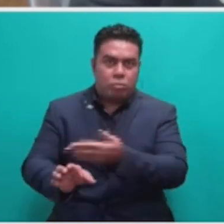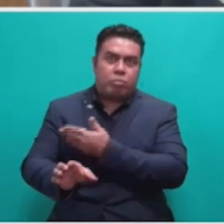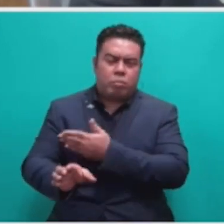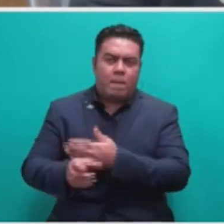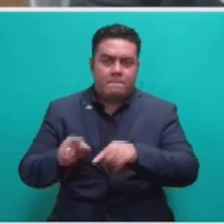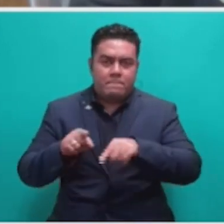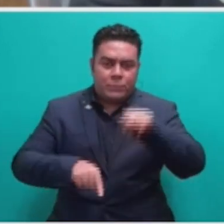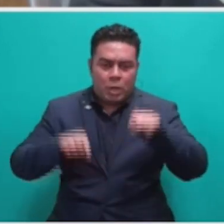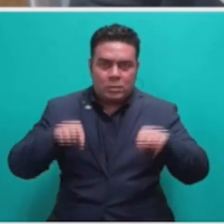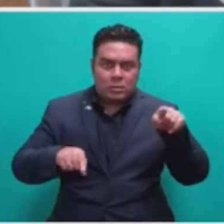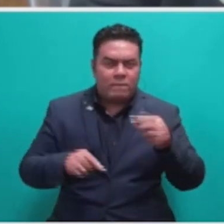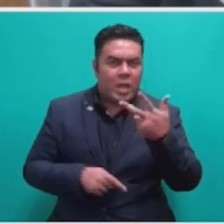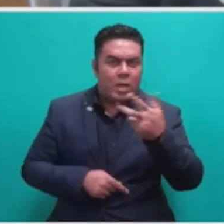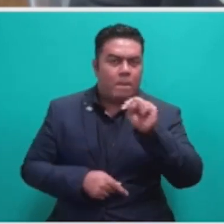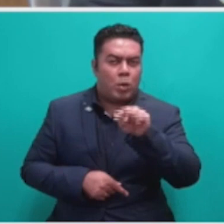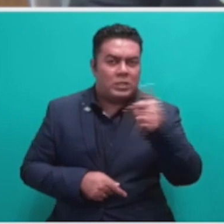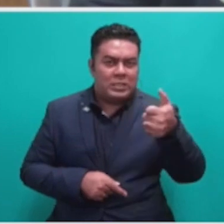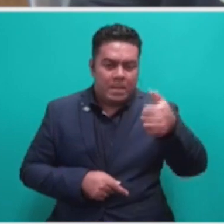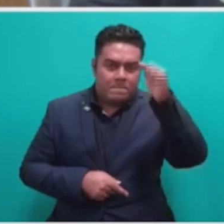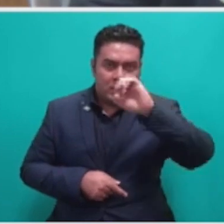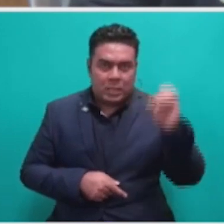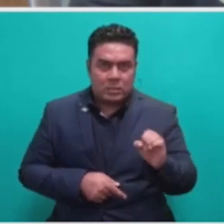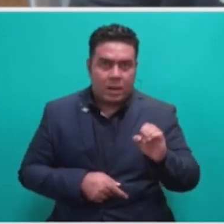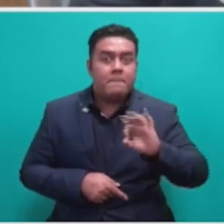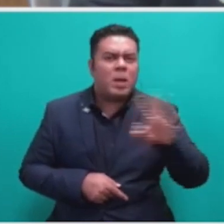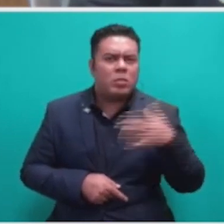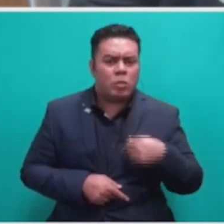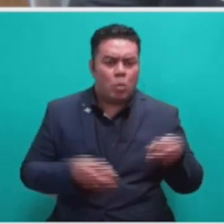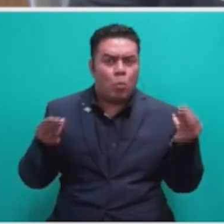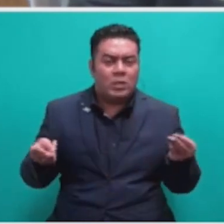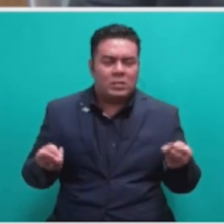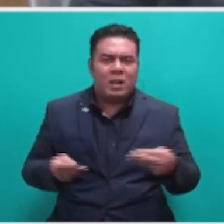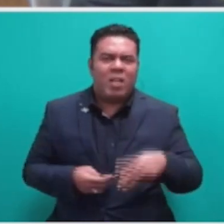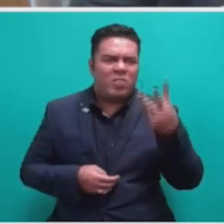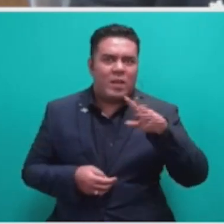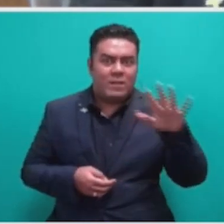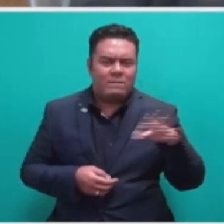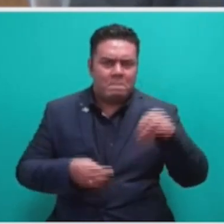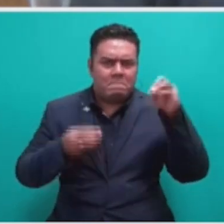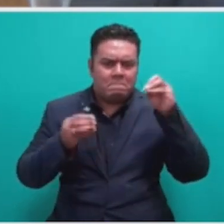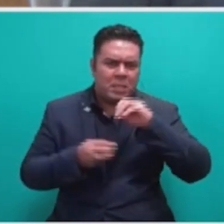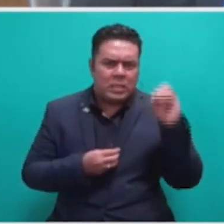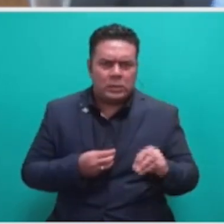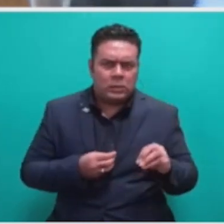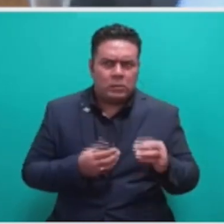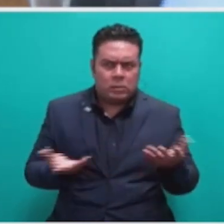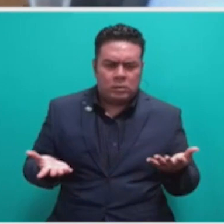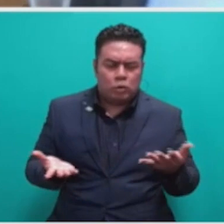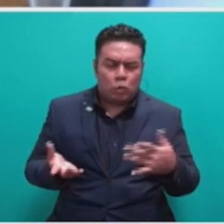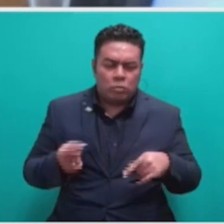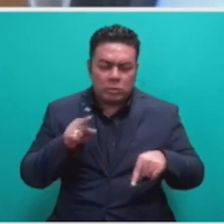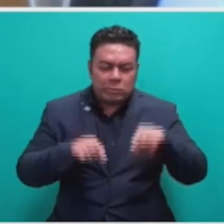price rise, by 8.6%, but the weight is 35%. So even a